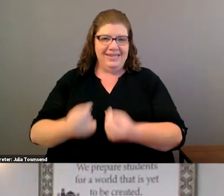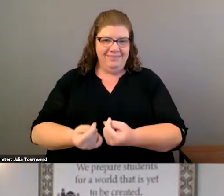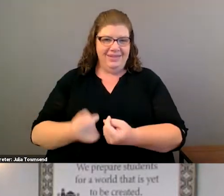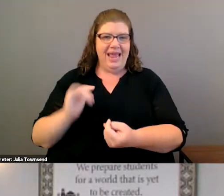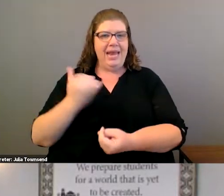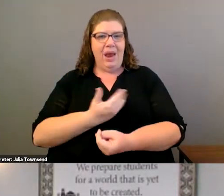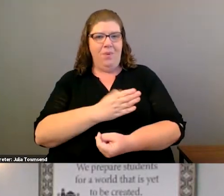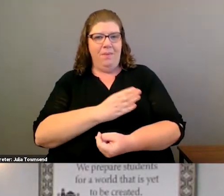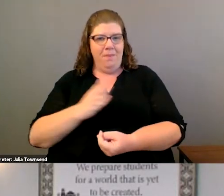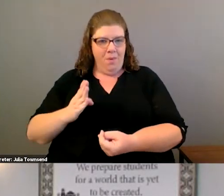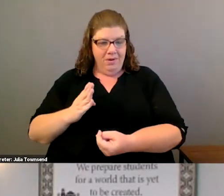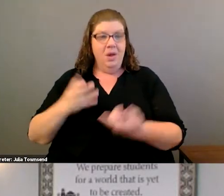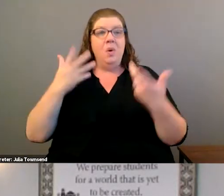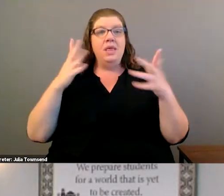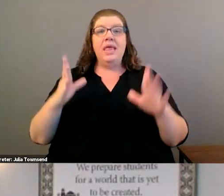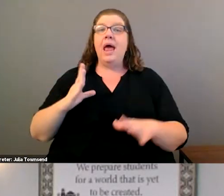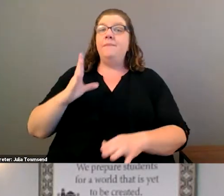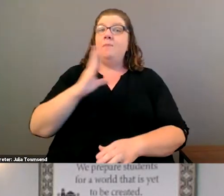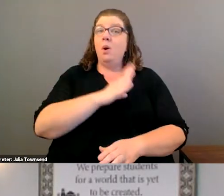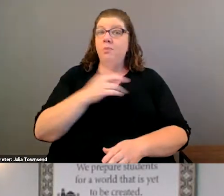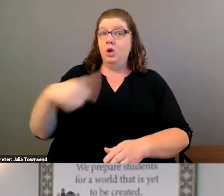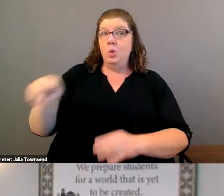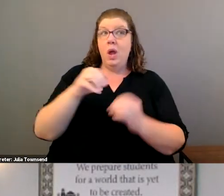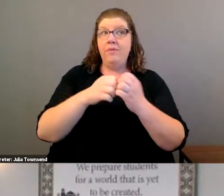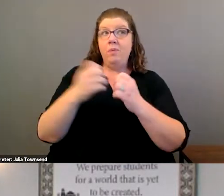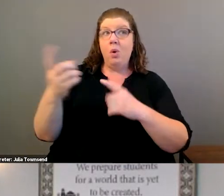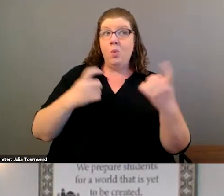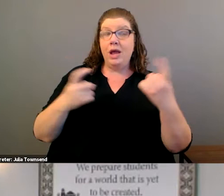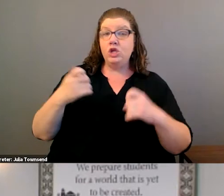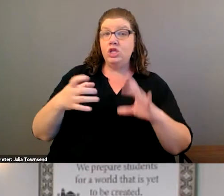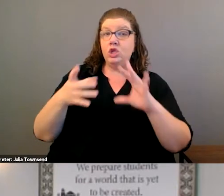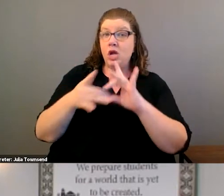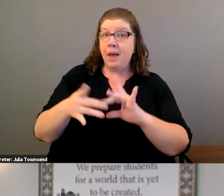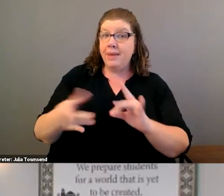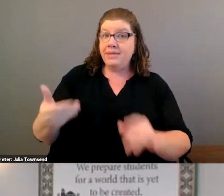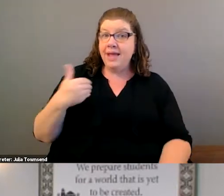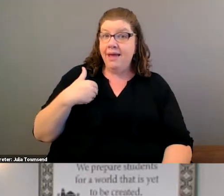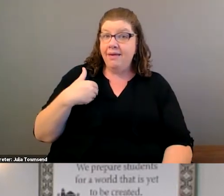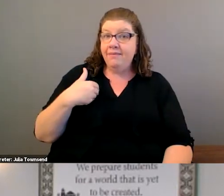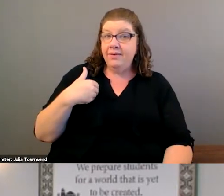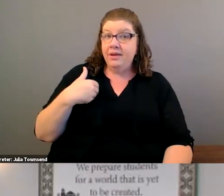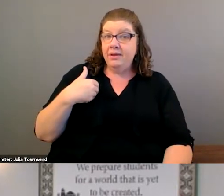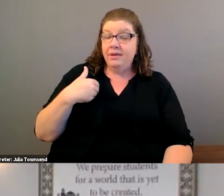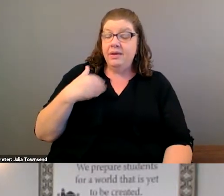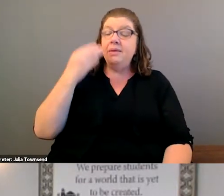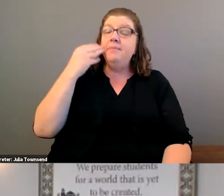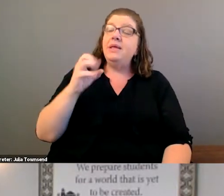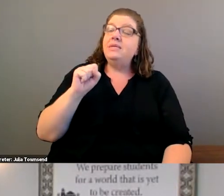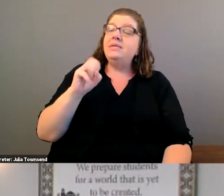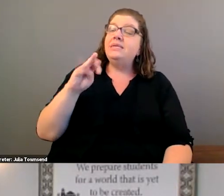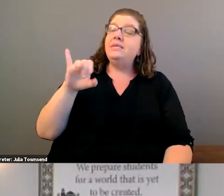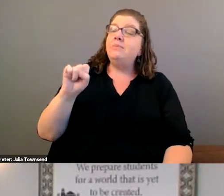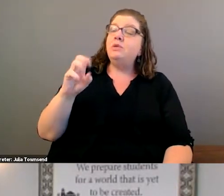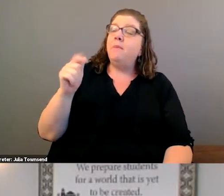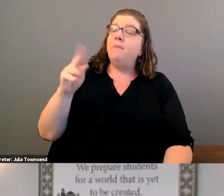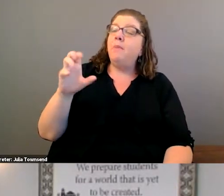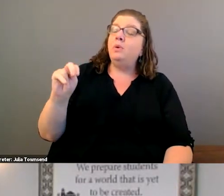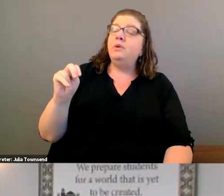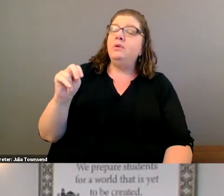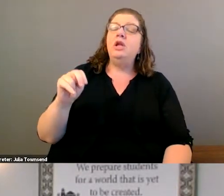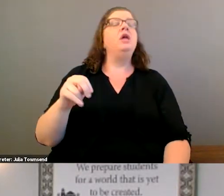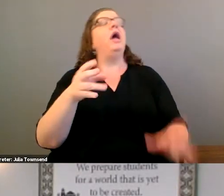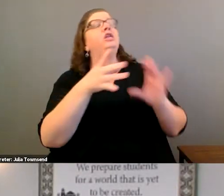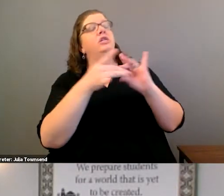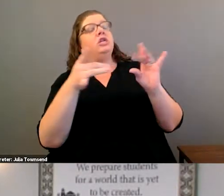board. With that, board members, do you have any further questions or comments? Ms. Sims Moten, please. Yes, I just have a comment. I